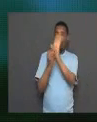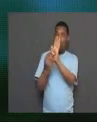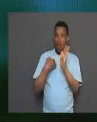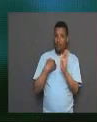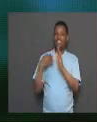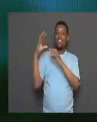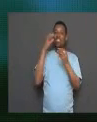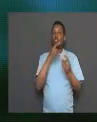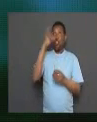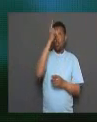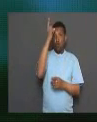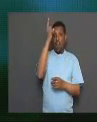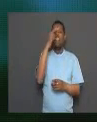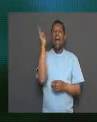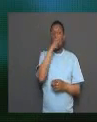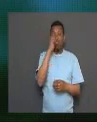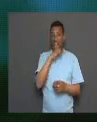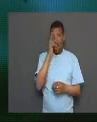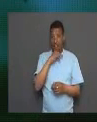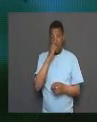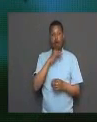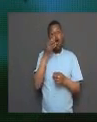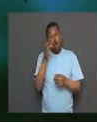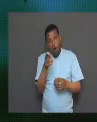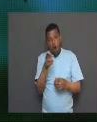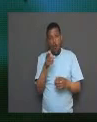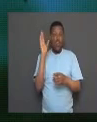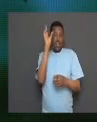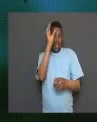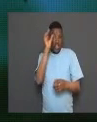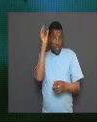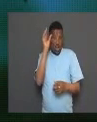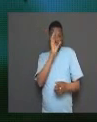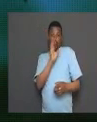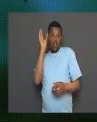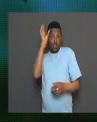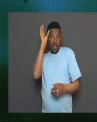natural, artificial, or cultural features.